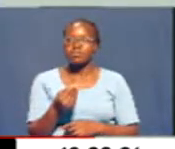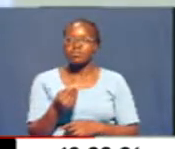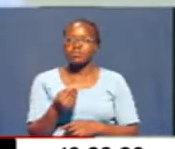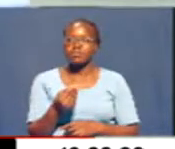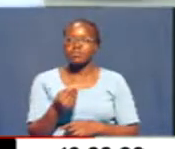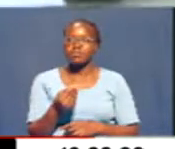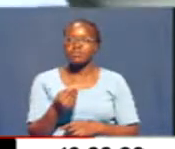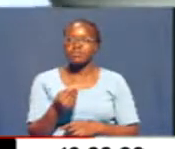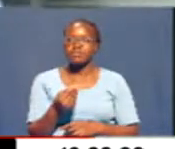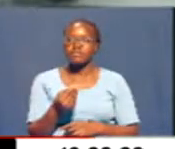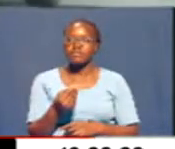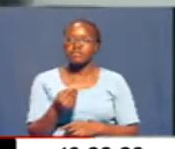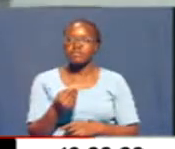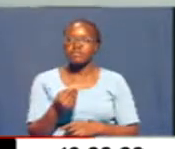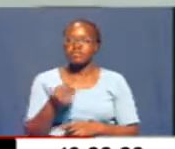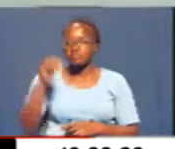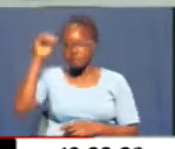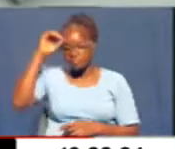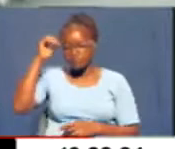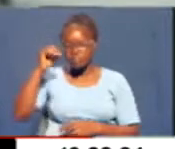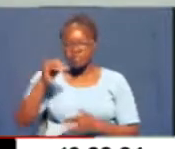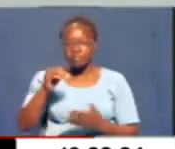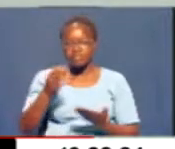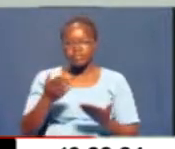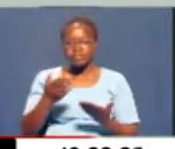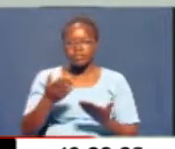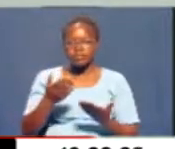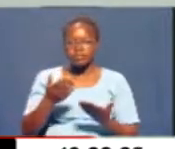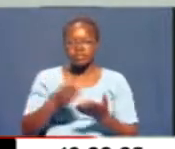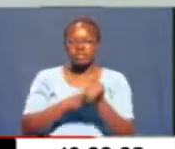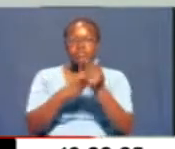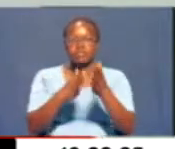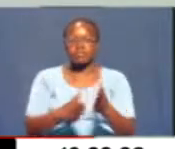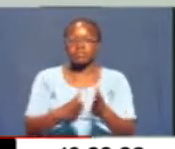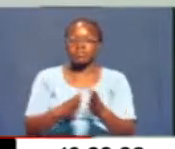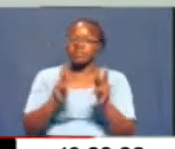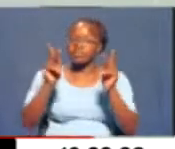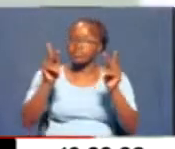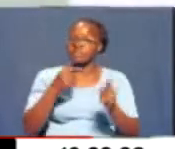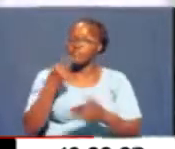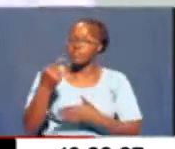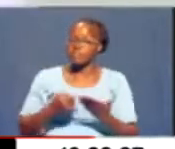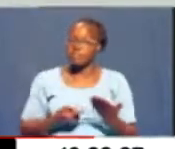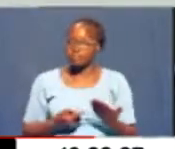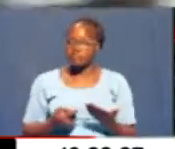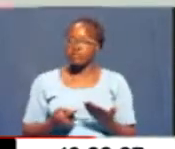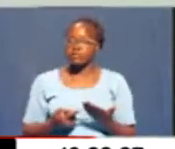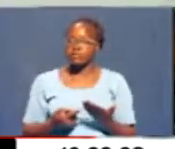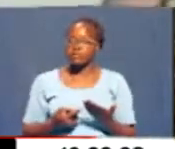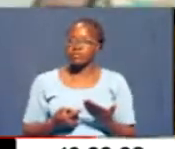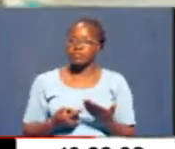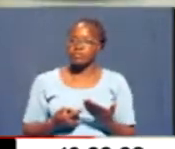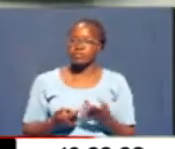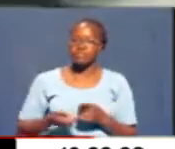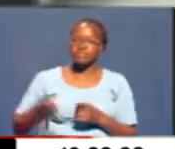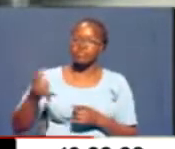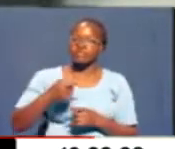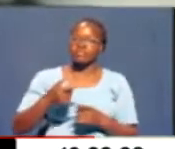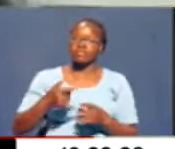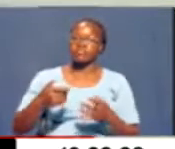very opinion shapers in this region of Kisumu. And you, just like you heard from them, they're saying like the increased dialogue between the political and